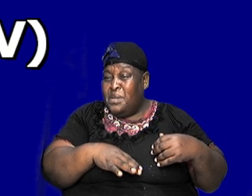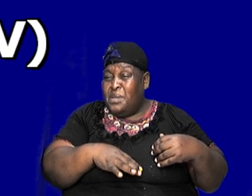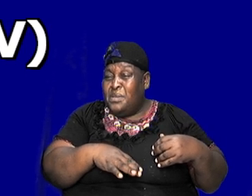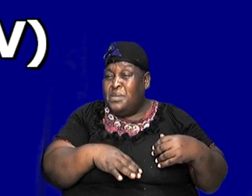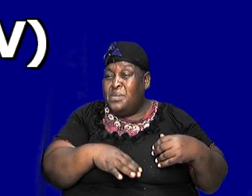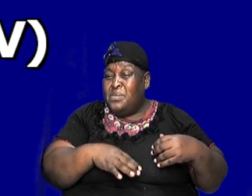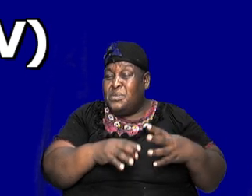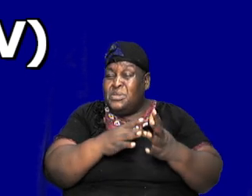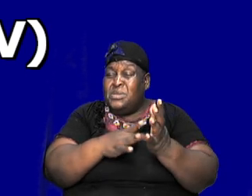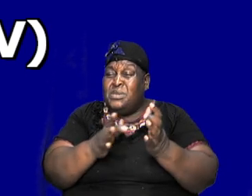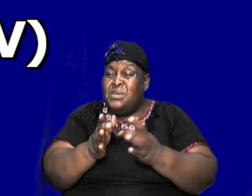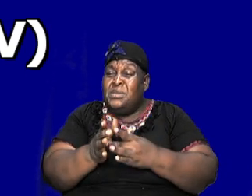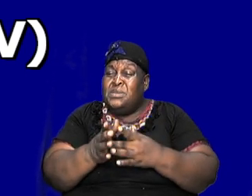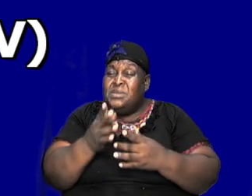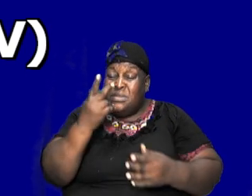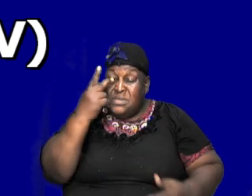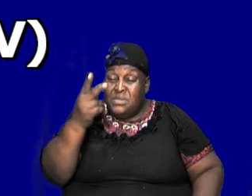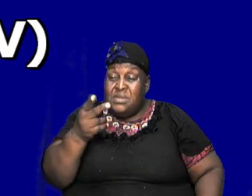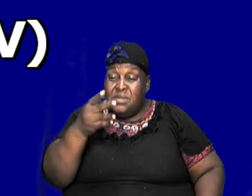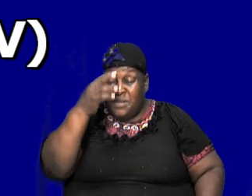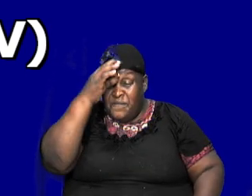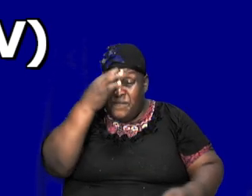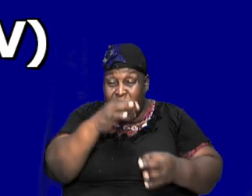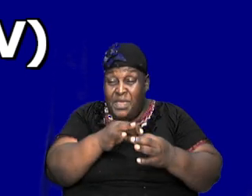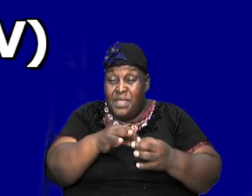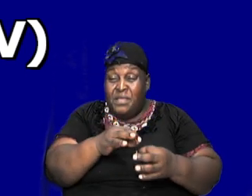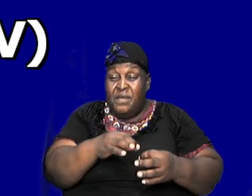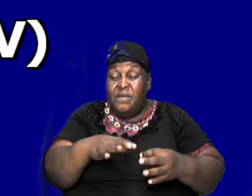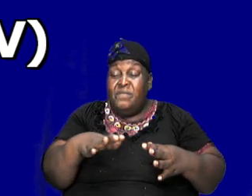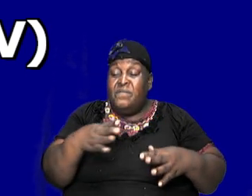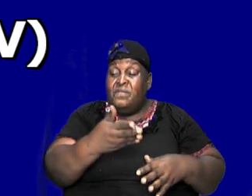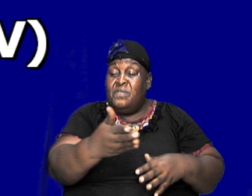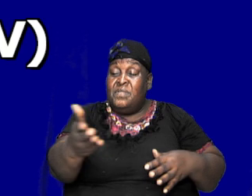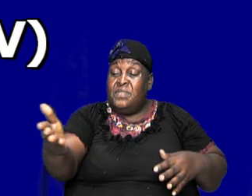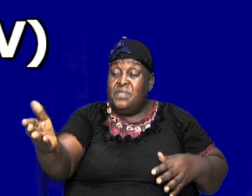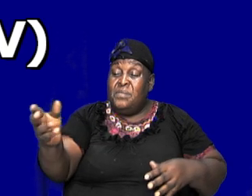when Jesus saw the faith of those young men. Now, it took faith to do that.